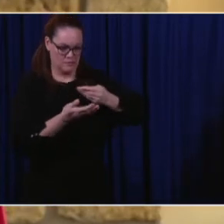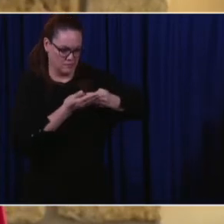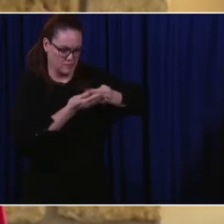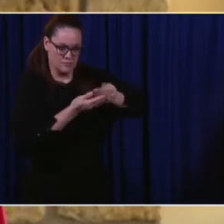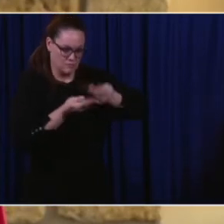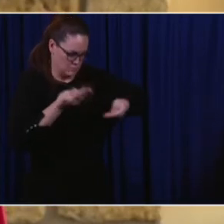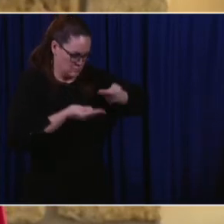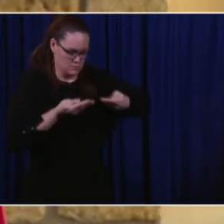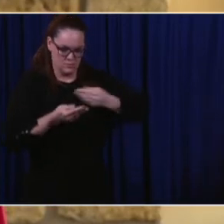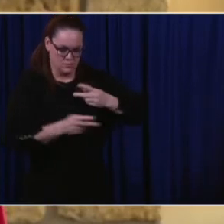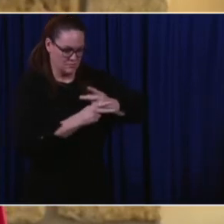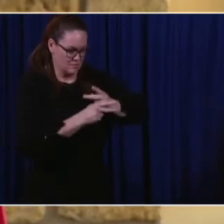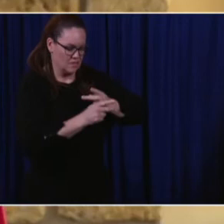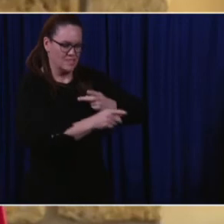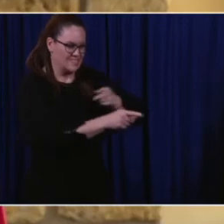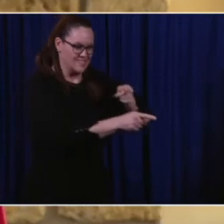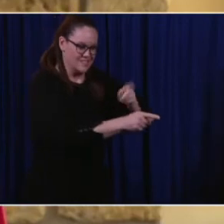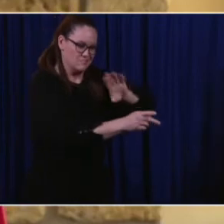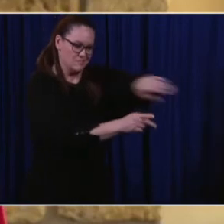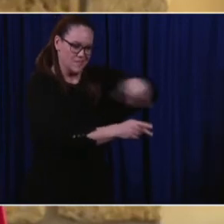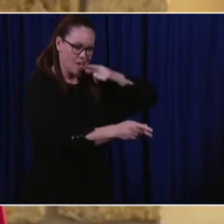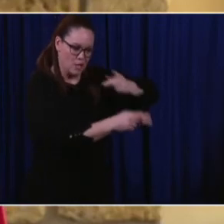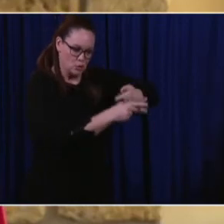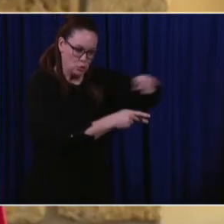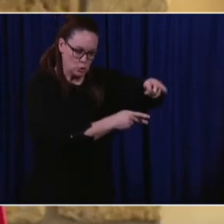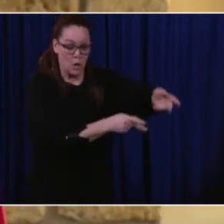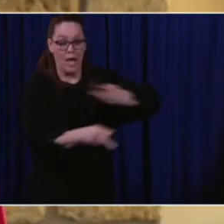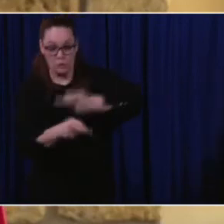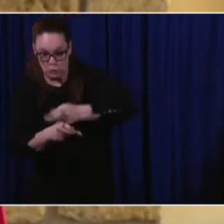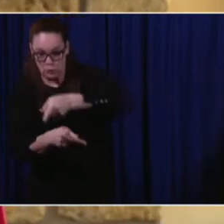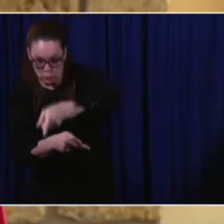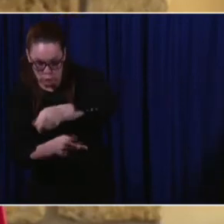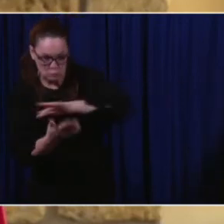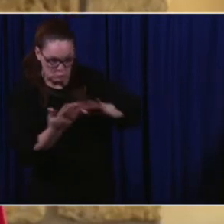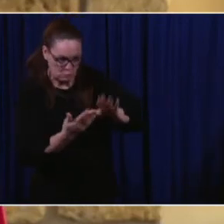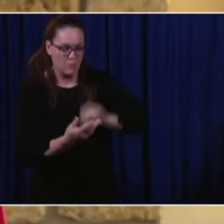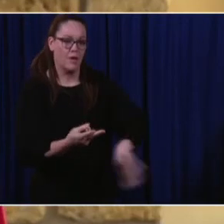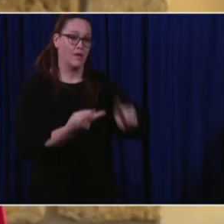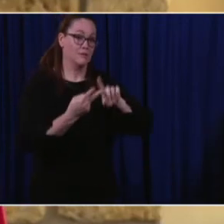state issue any plans or guidelines if it were to come to something like that?